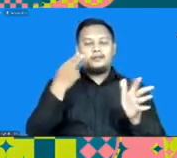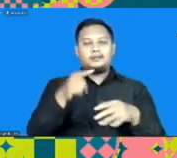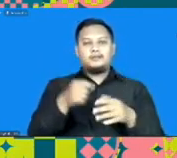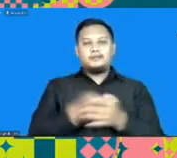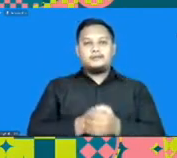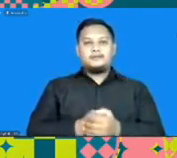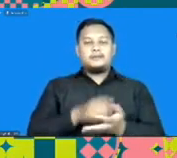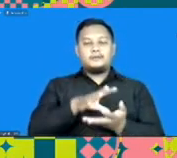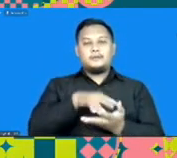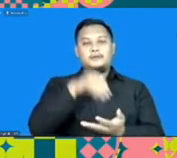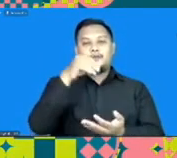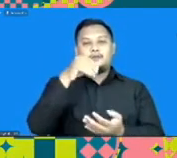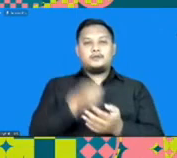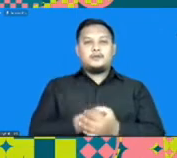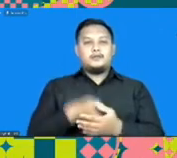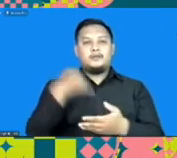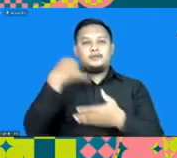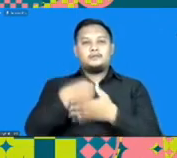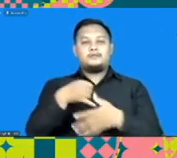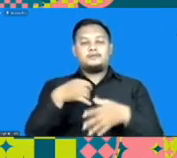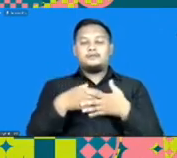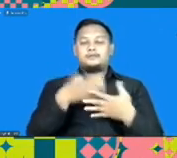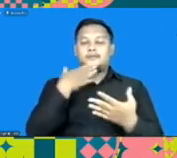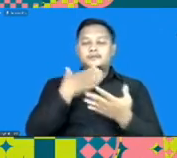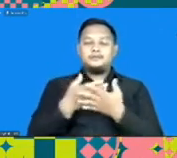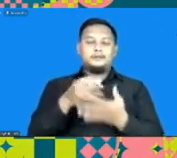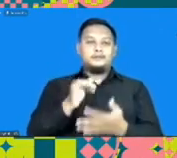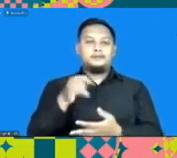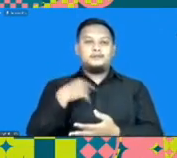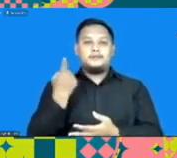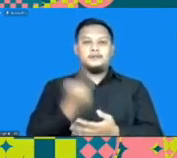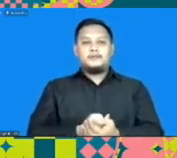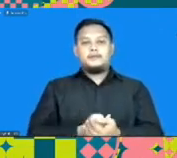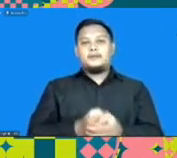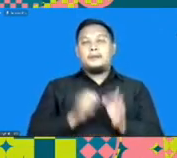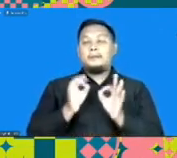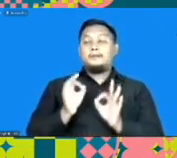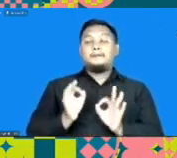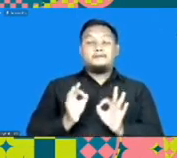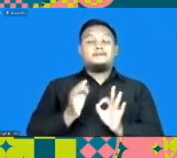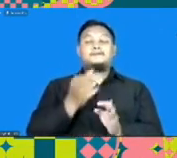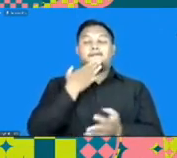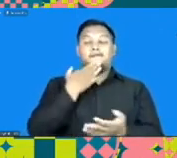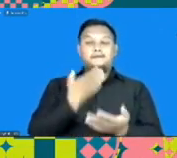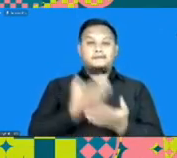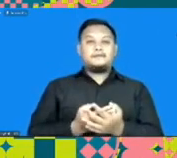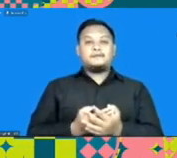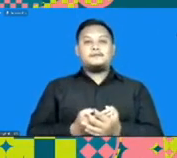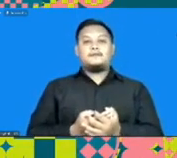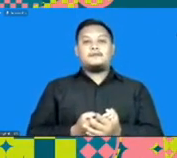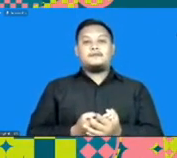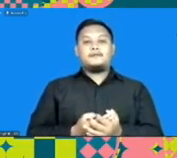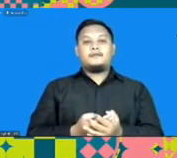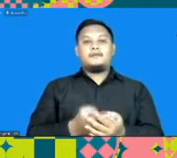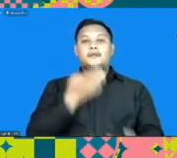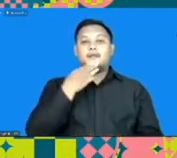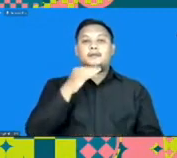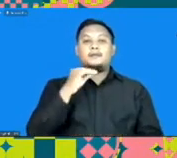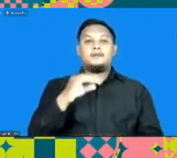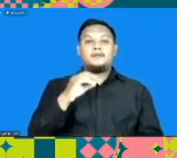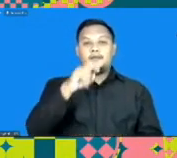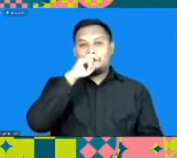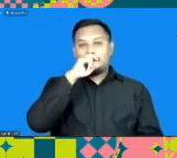you, Mandeep. Good morning. Good morning. Selamat pagi, Pak Tiko. Assalamualaikum warahmatullahi